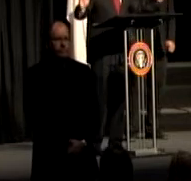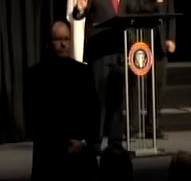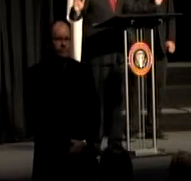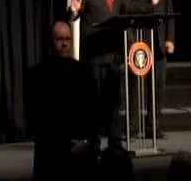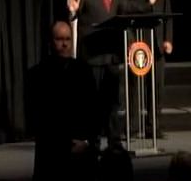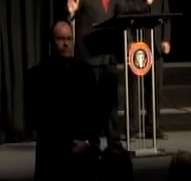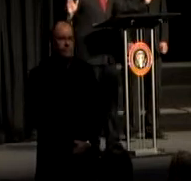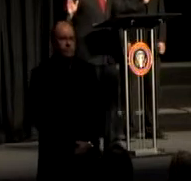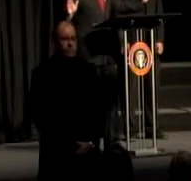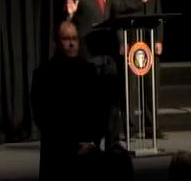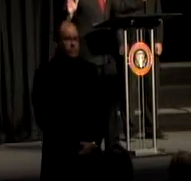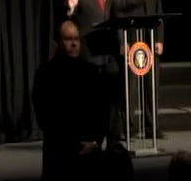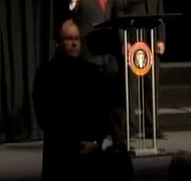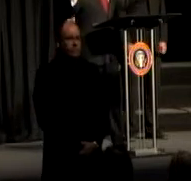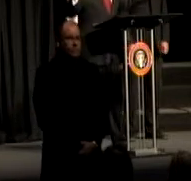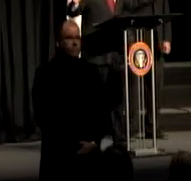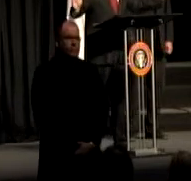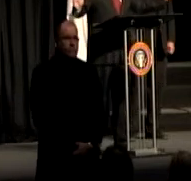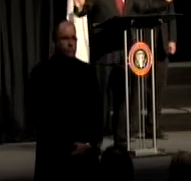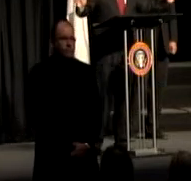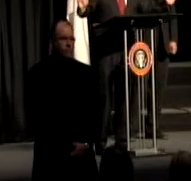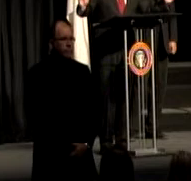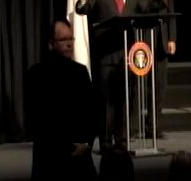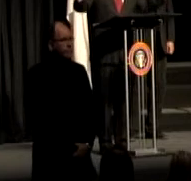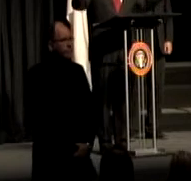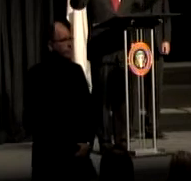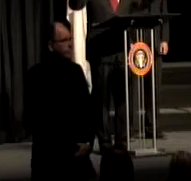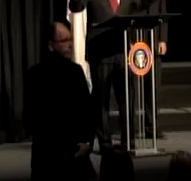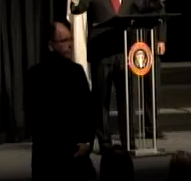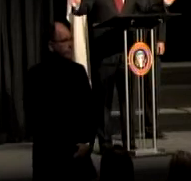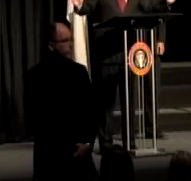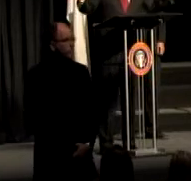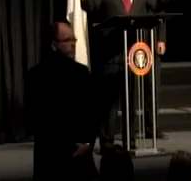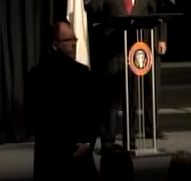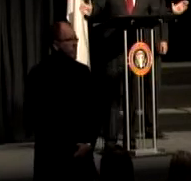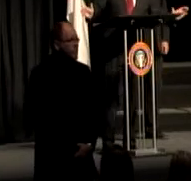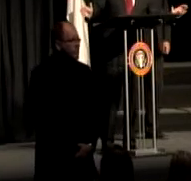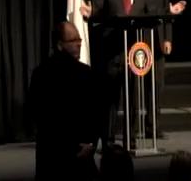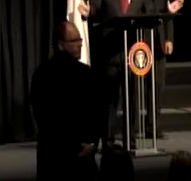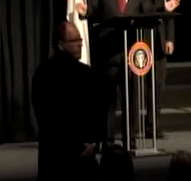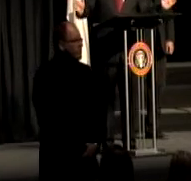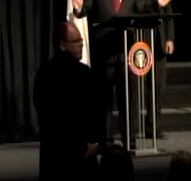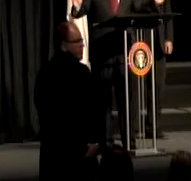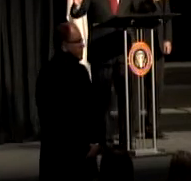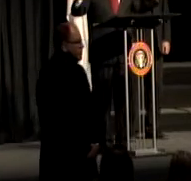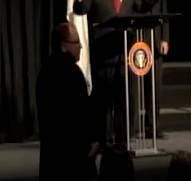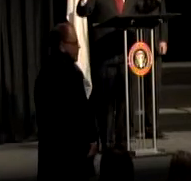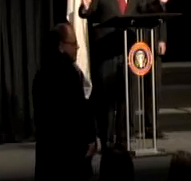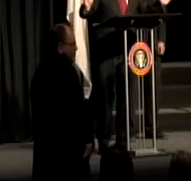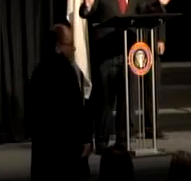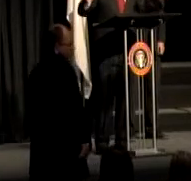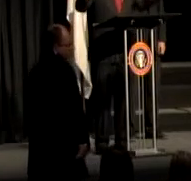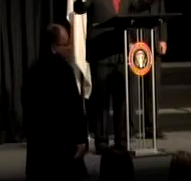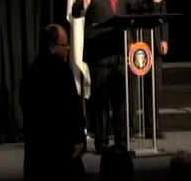believe the Christian life is not something that's dreaded it's not something that we drag through and we frown from it's not something that